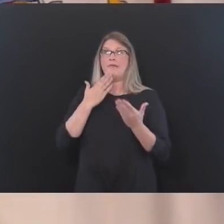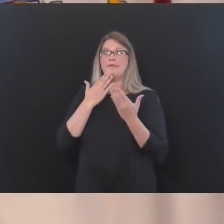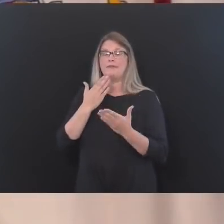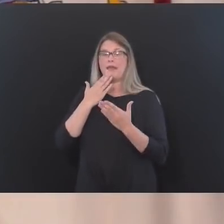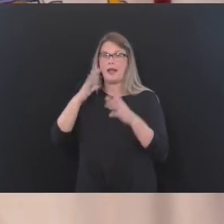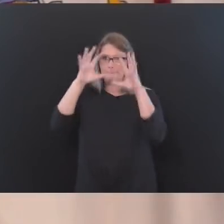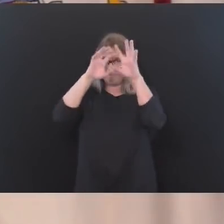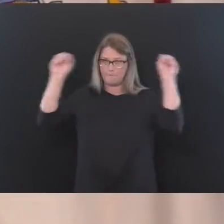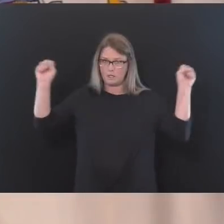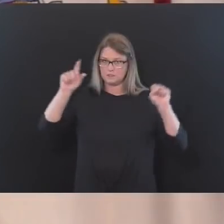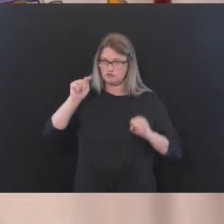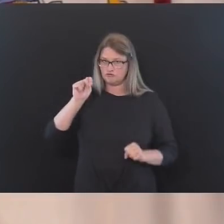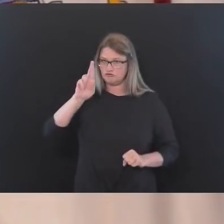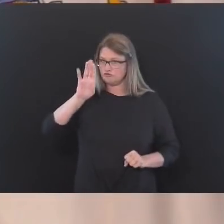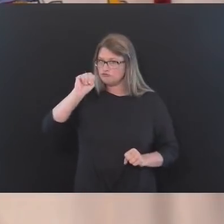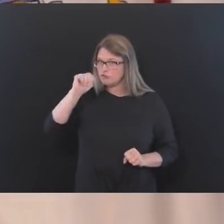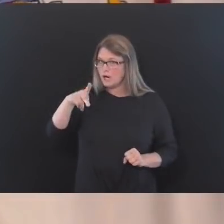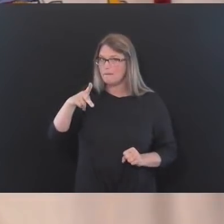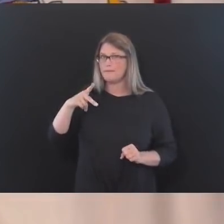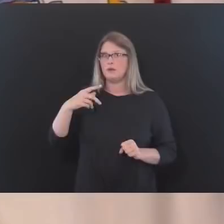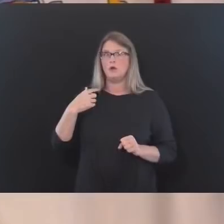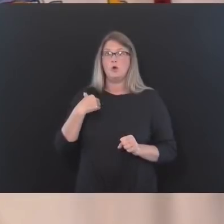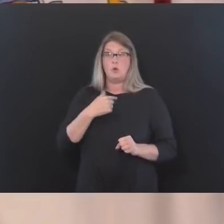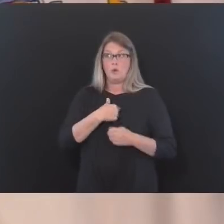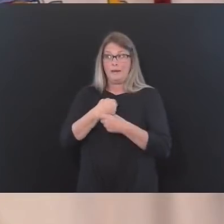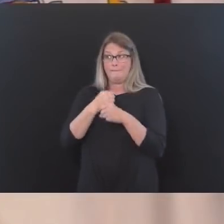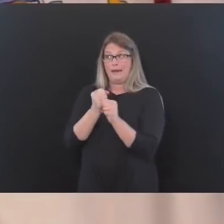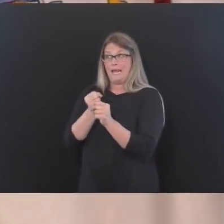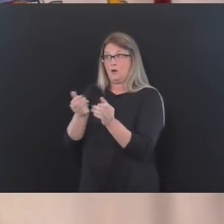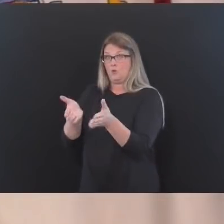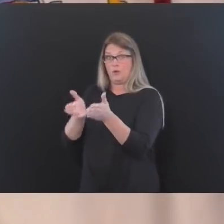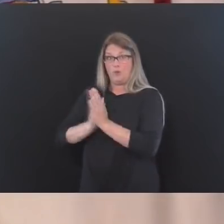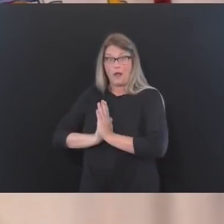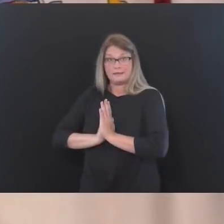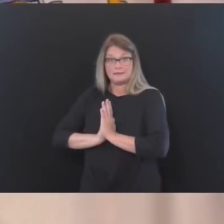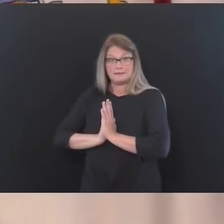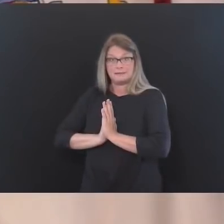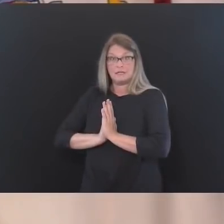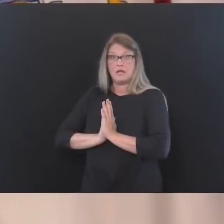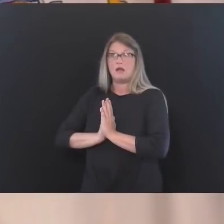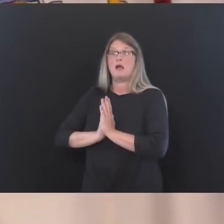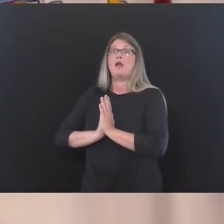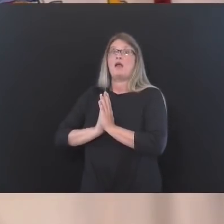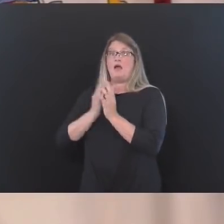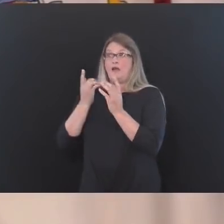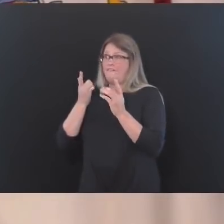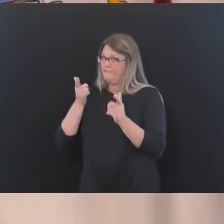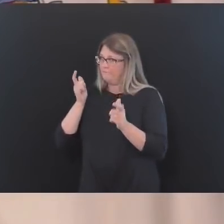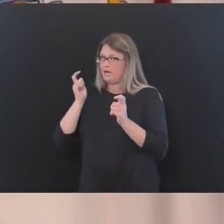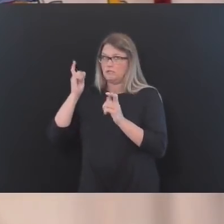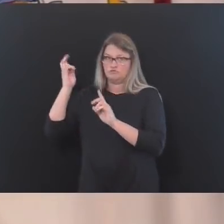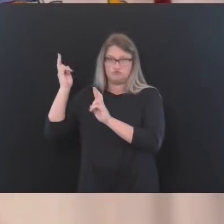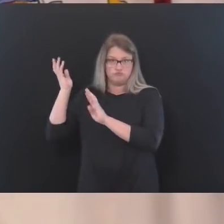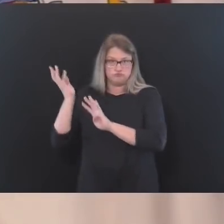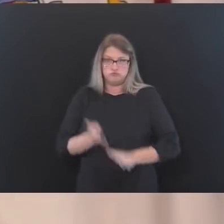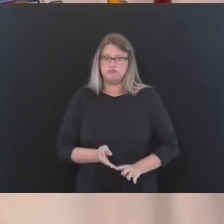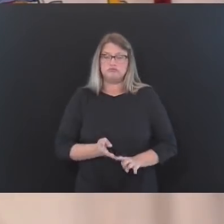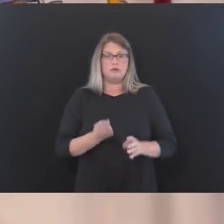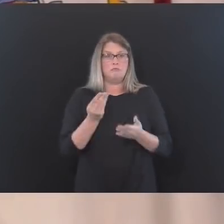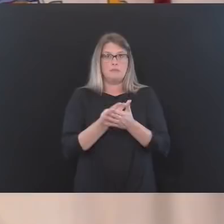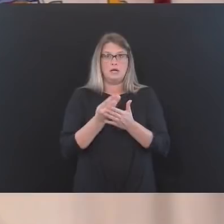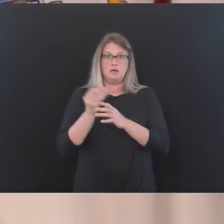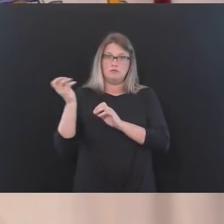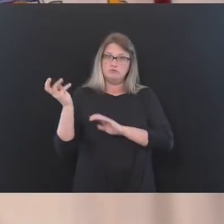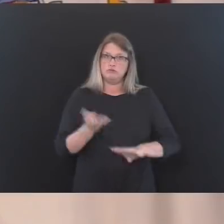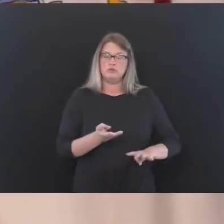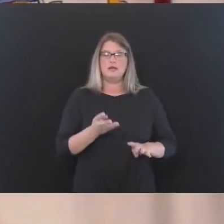whole team. We had made the request, and it got out in an expedited fashion. And this basically